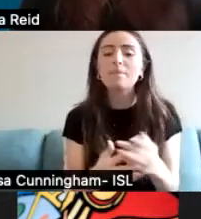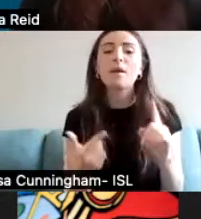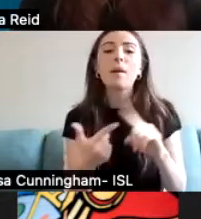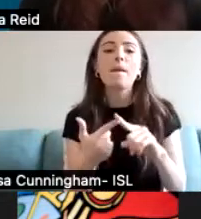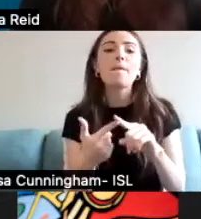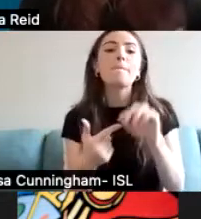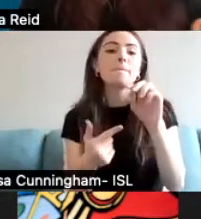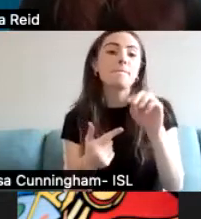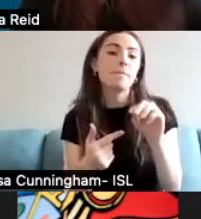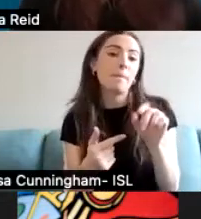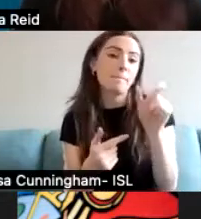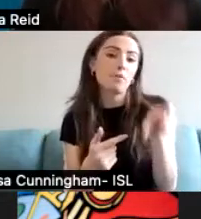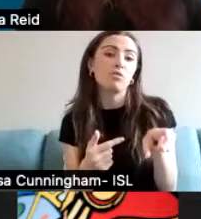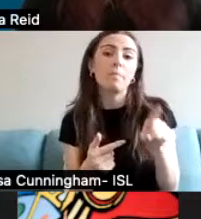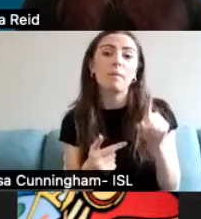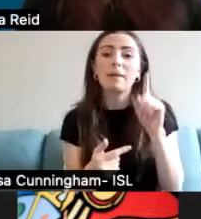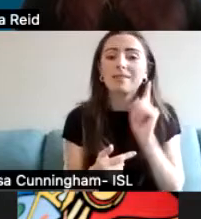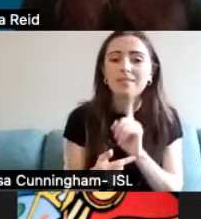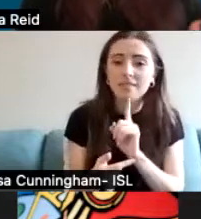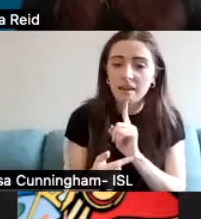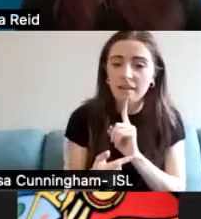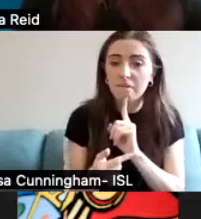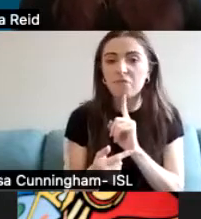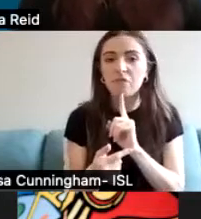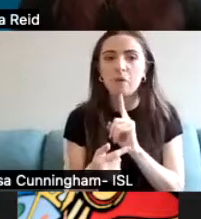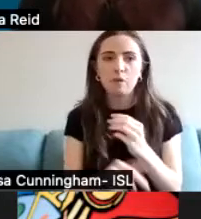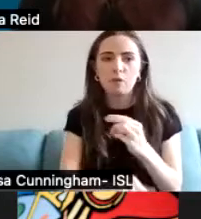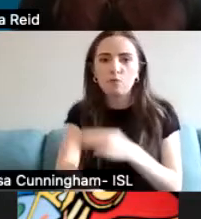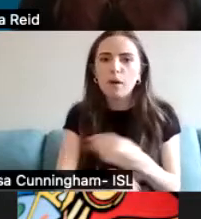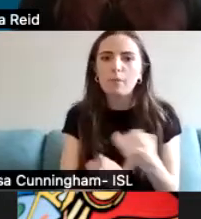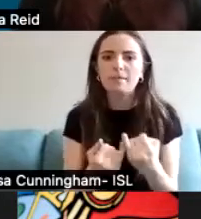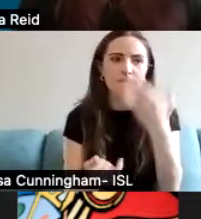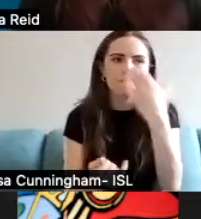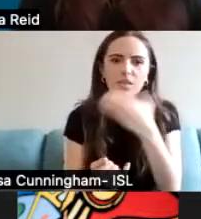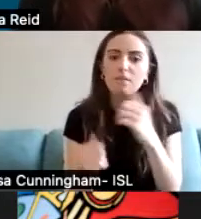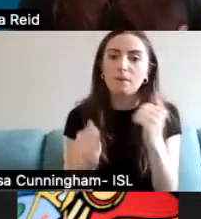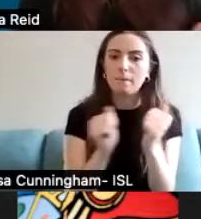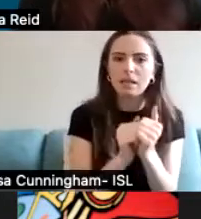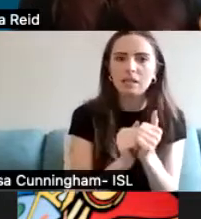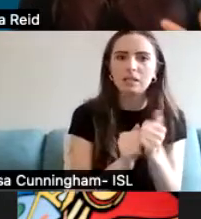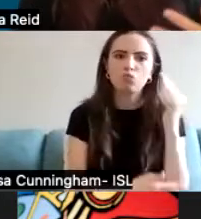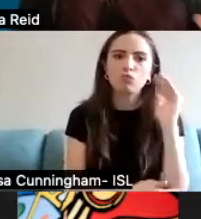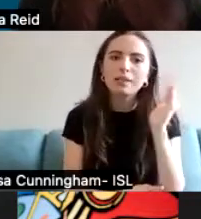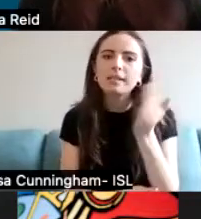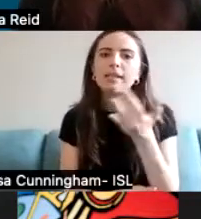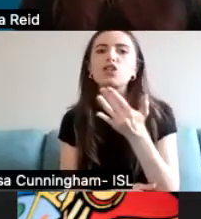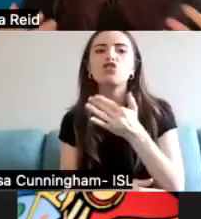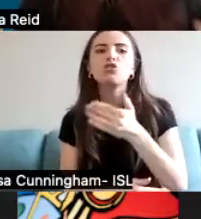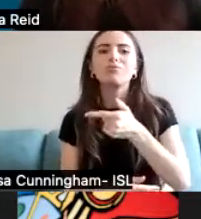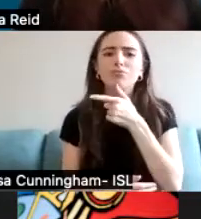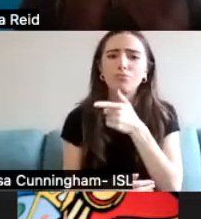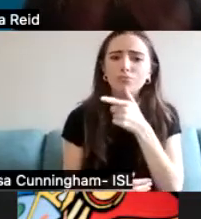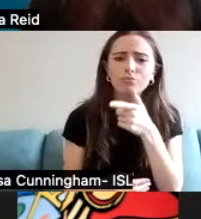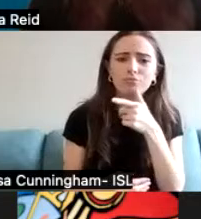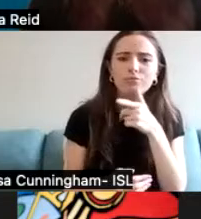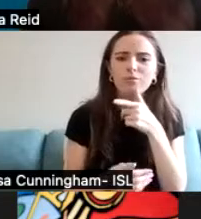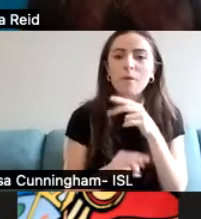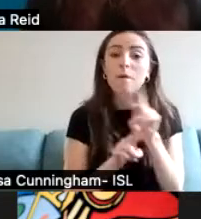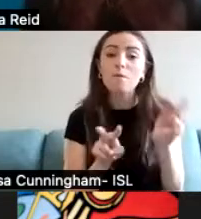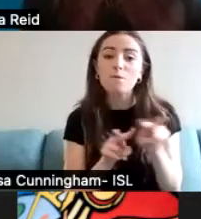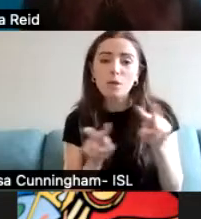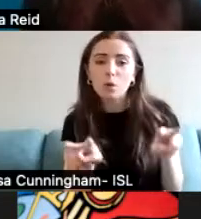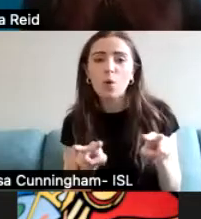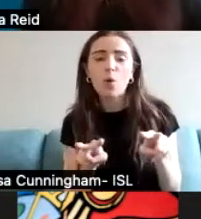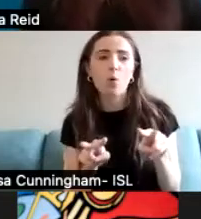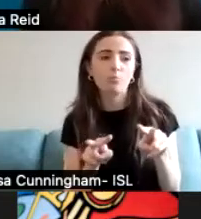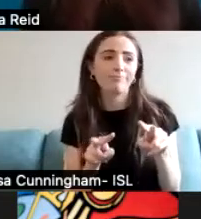loss, there's issues such as face-to-face presentations and meetings. Things like video calls that we've become so familiar with